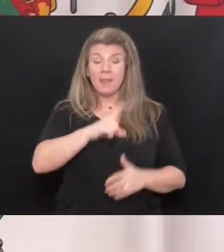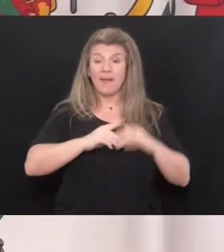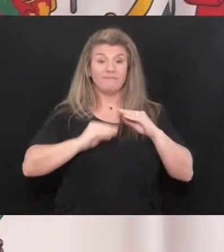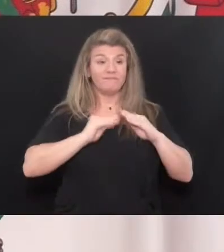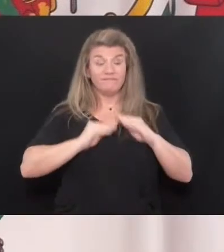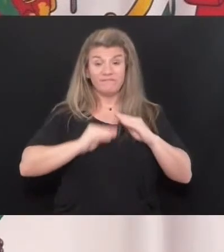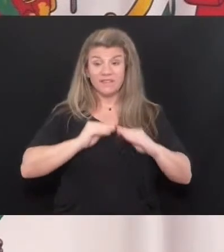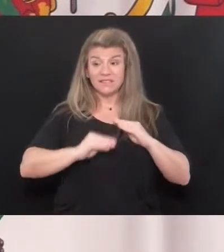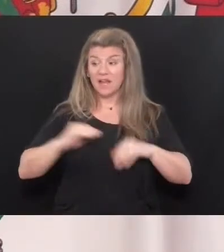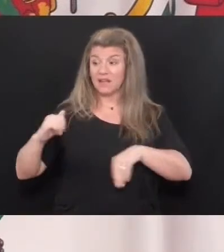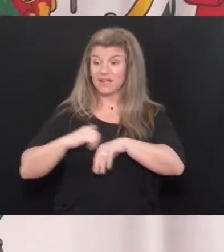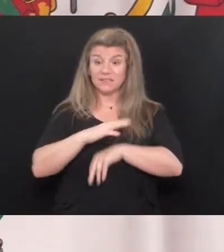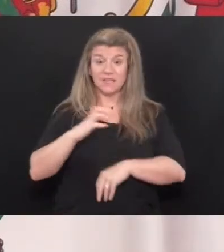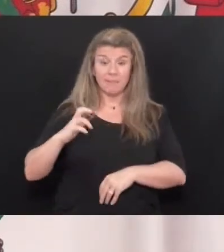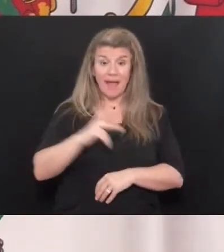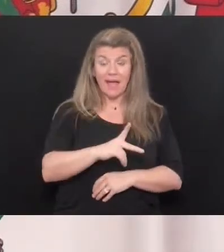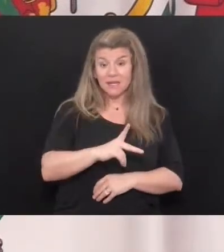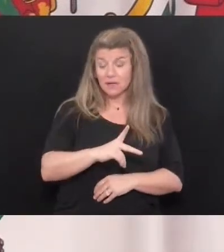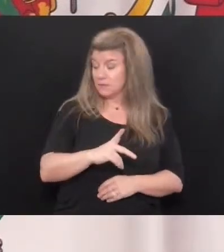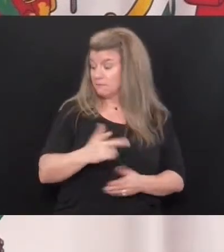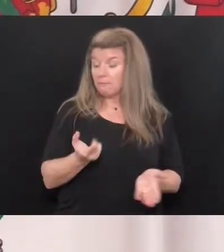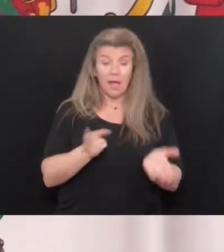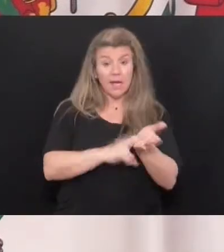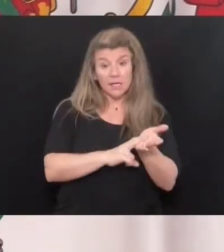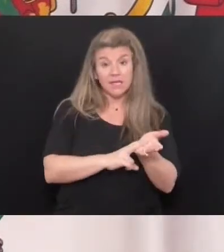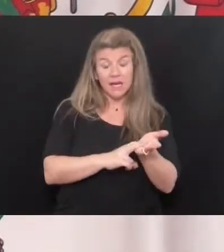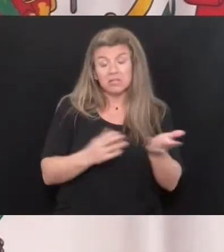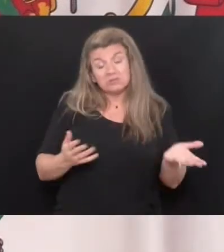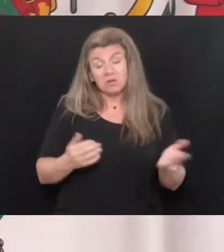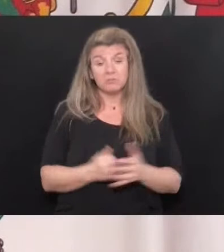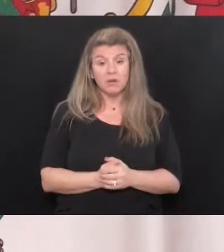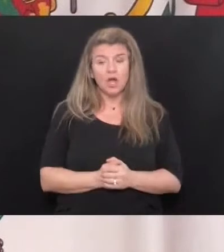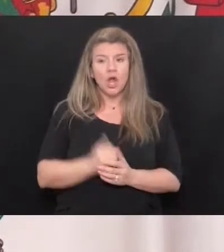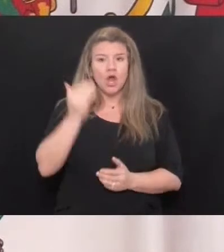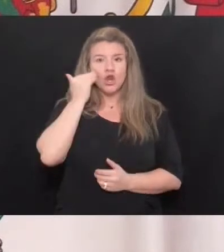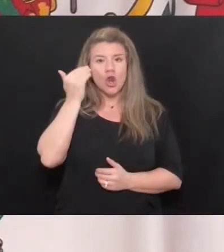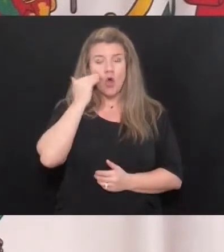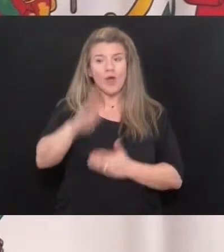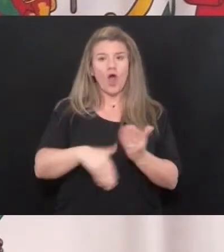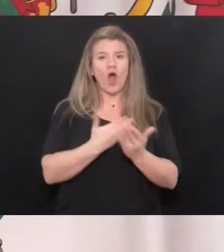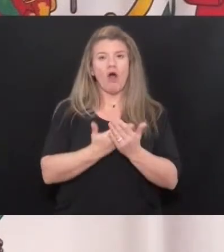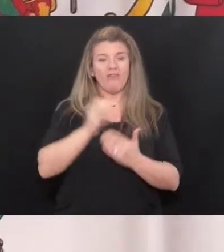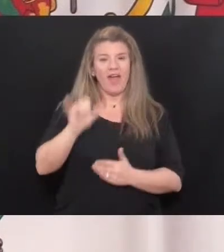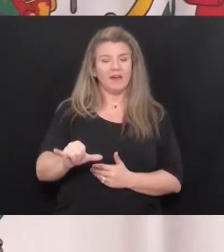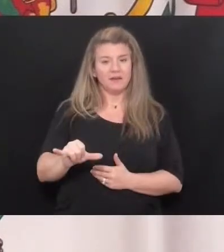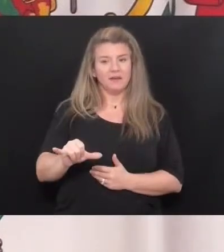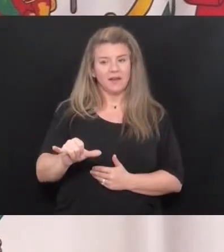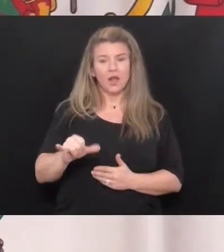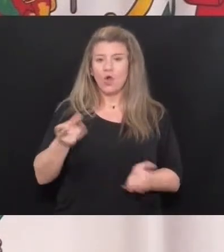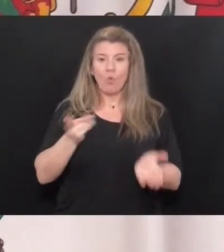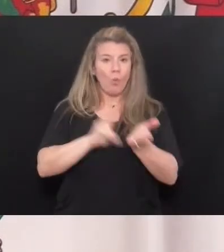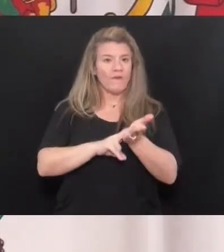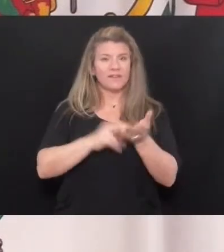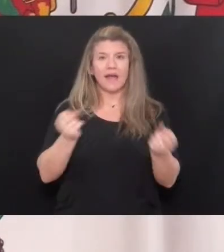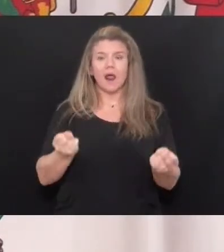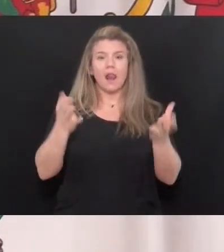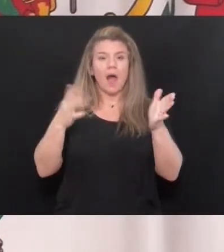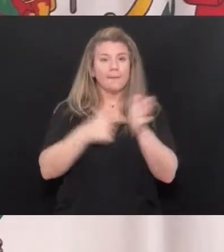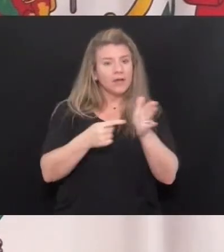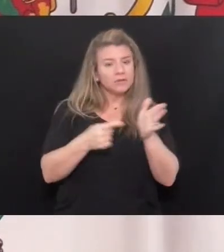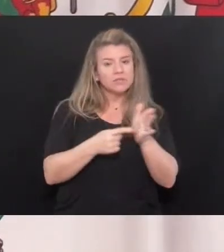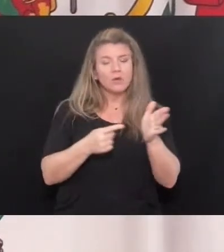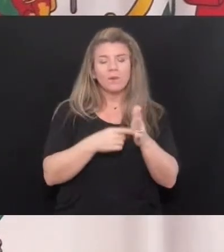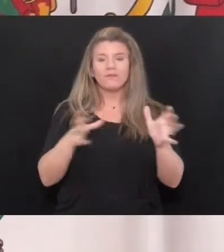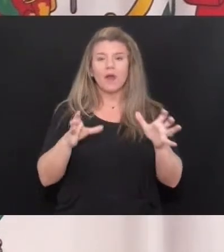and they sent it back down to me, and I signed it. So with all that being said, we sign a lot of bills, we do a lot